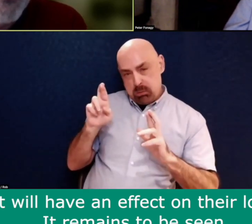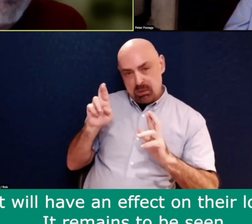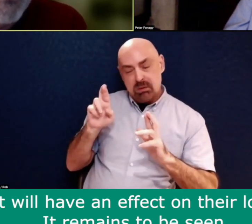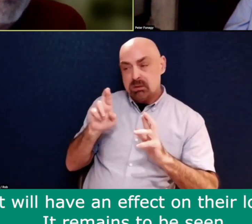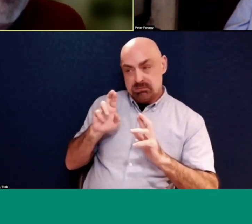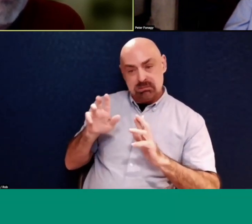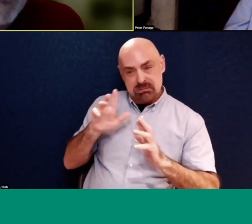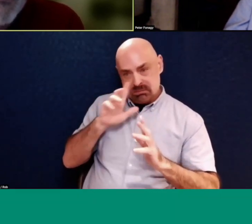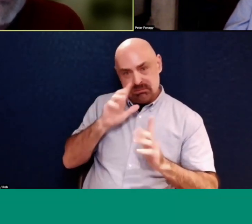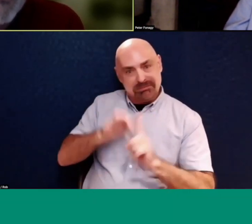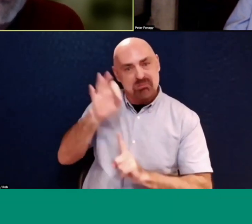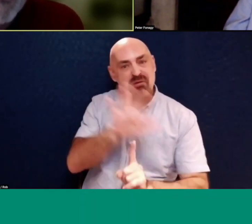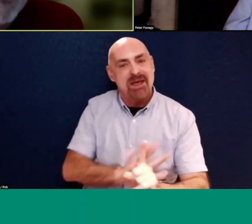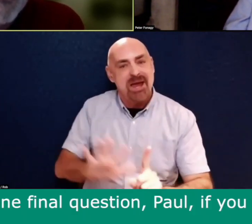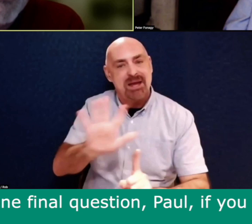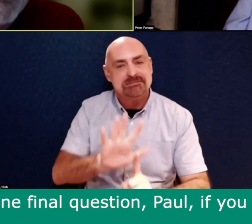seen.